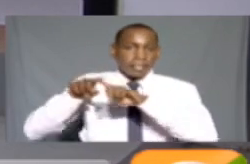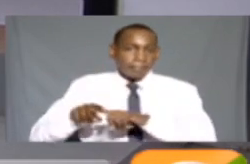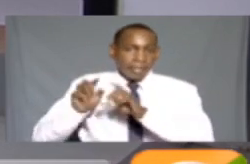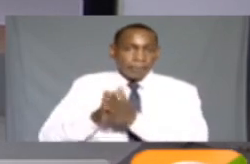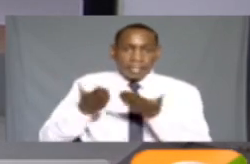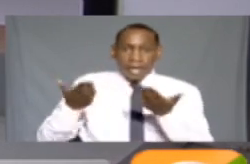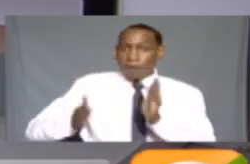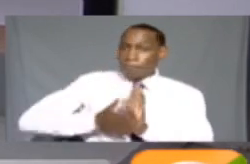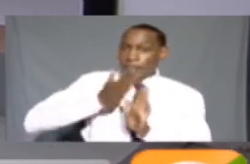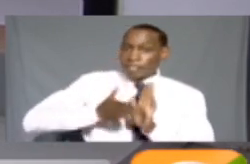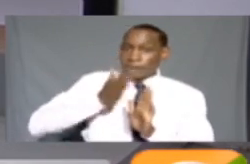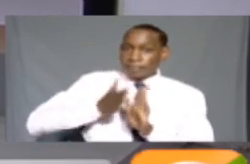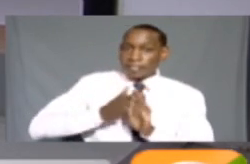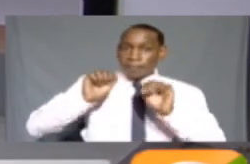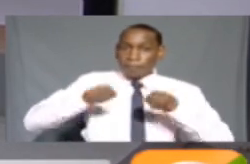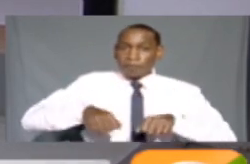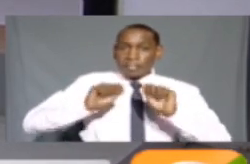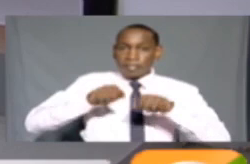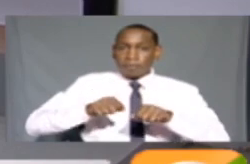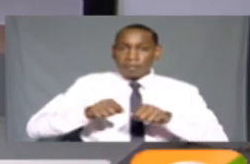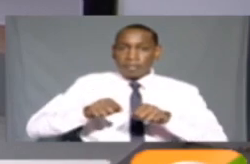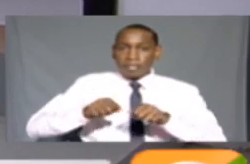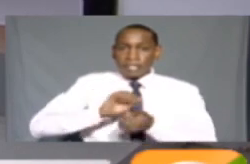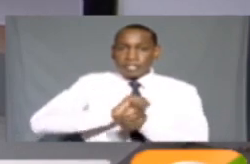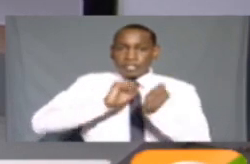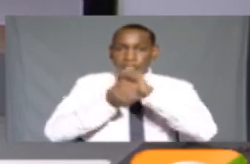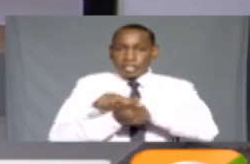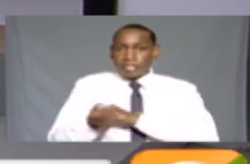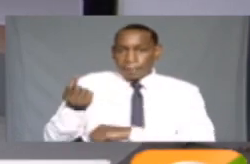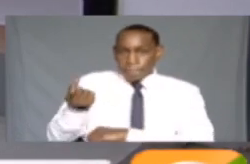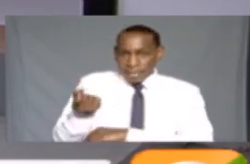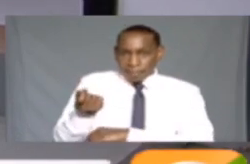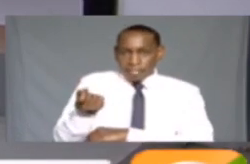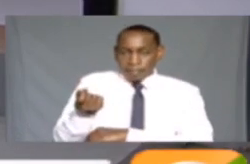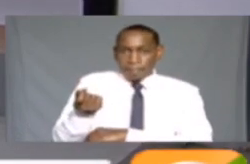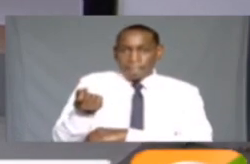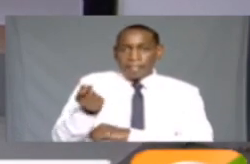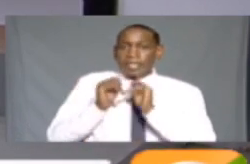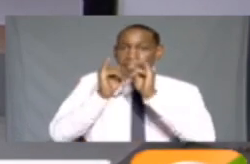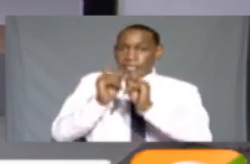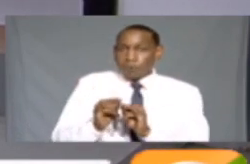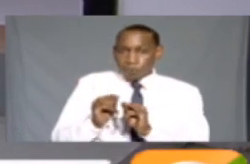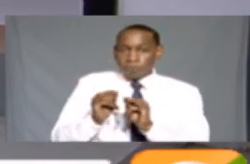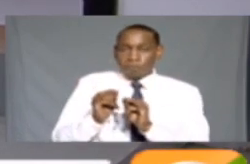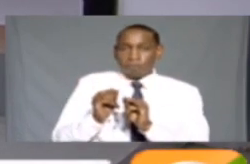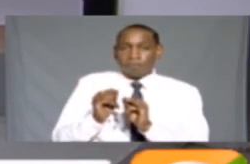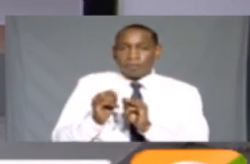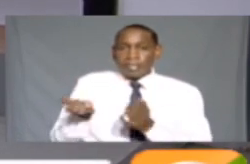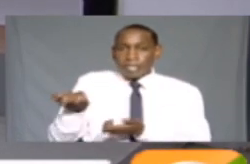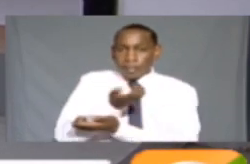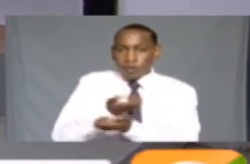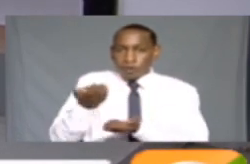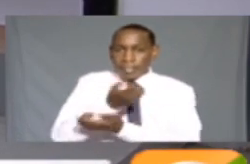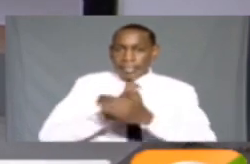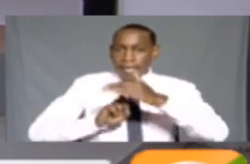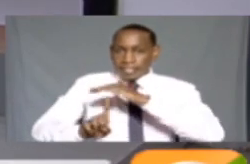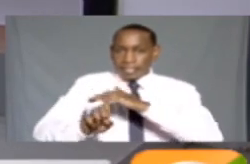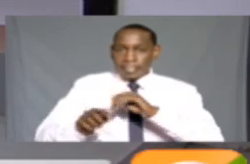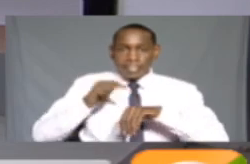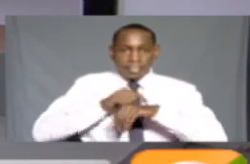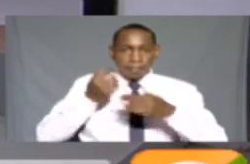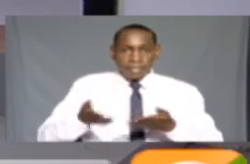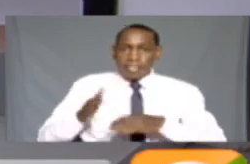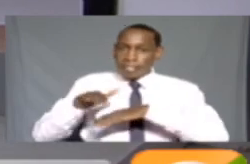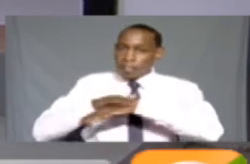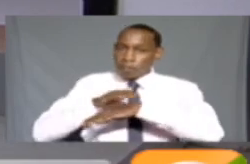how quickly we're able to remonetize and put back those new notes into the economy. And of course, during this time, a